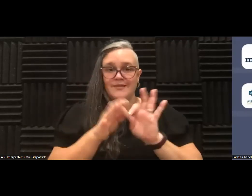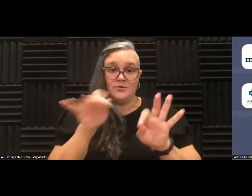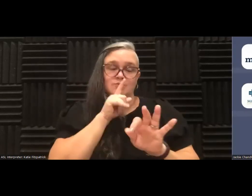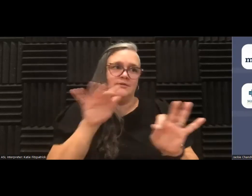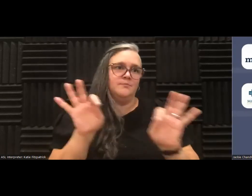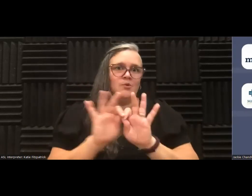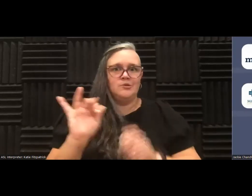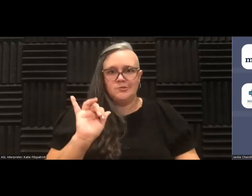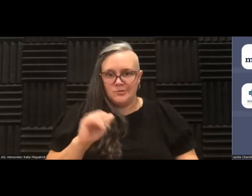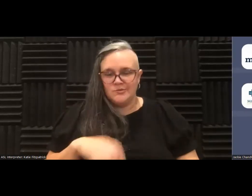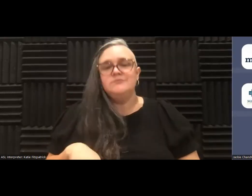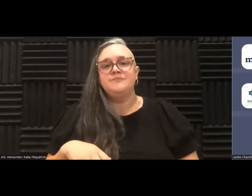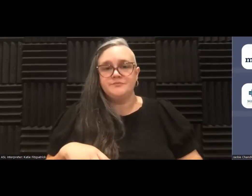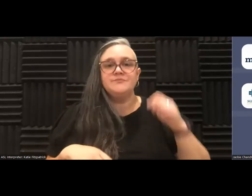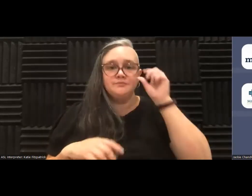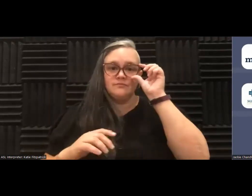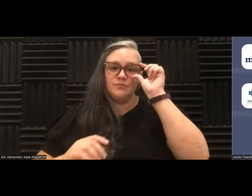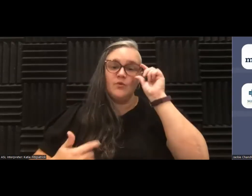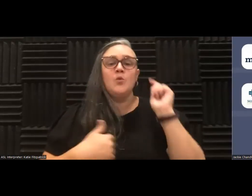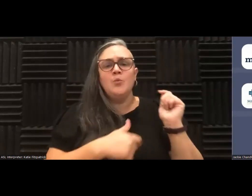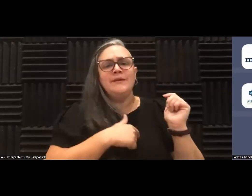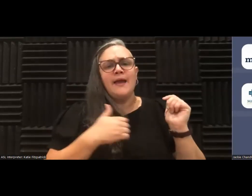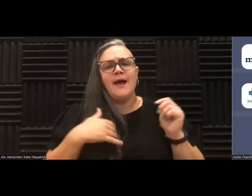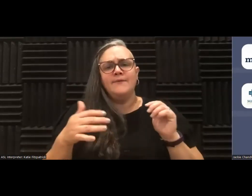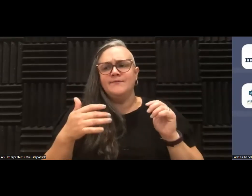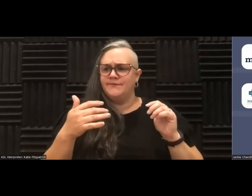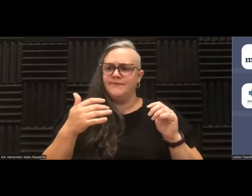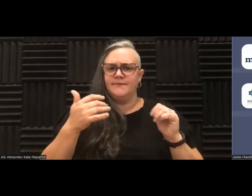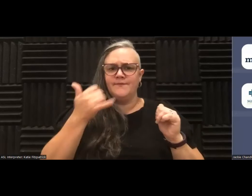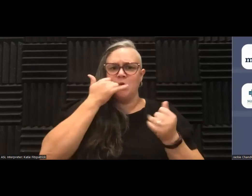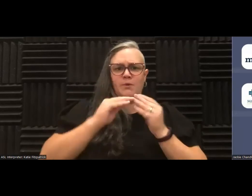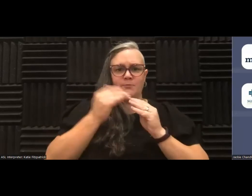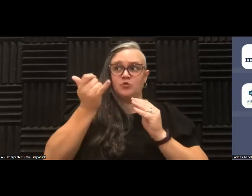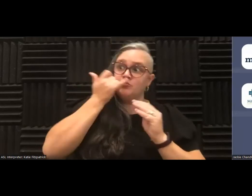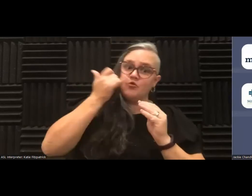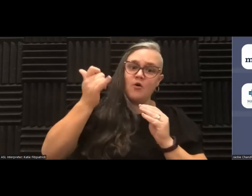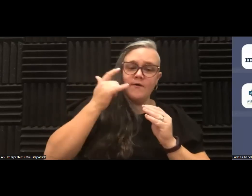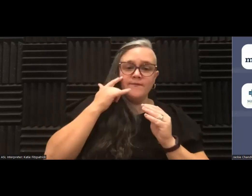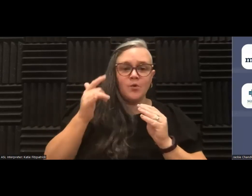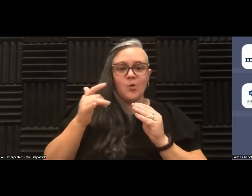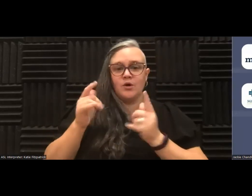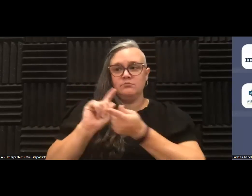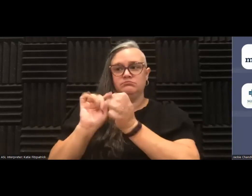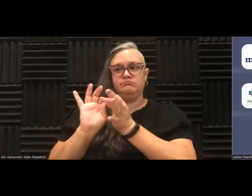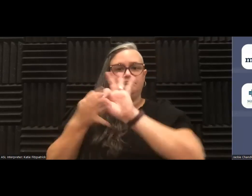We do, our health centers do have language lines that they can use out in the field. If for some reason,